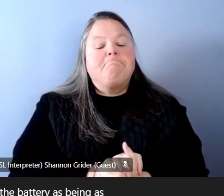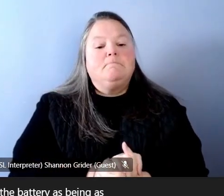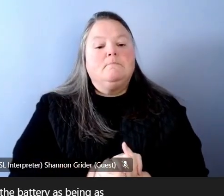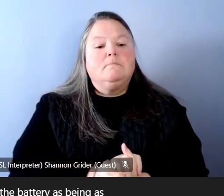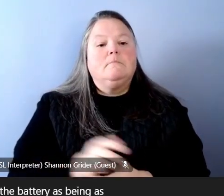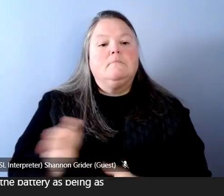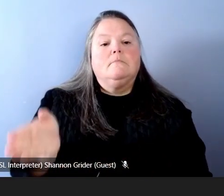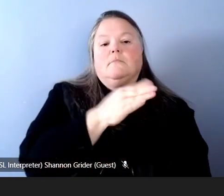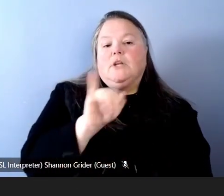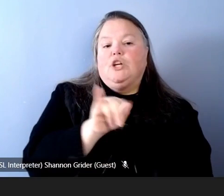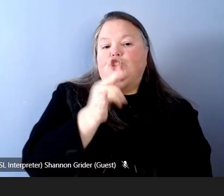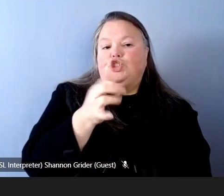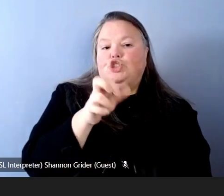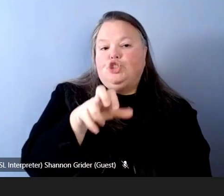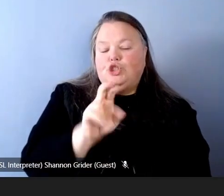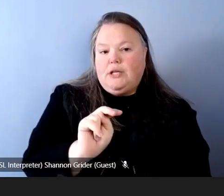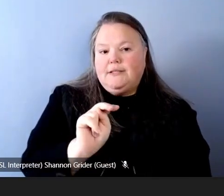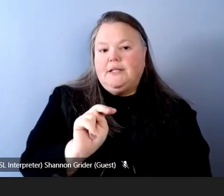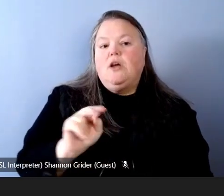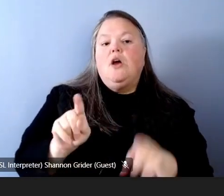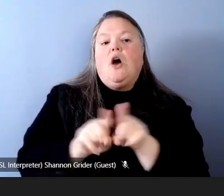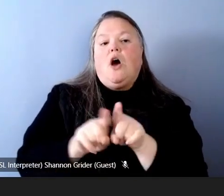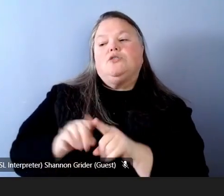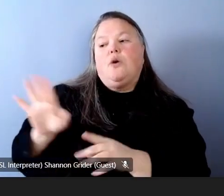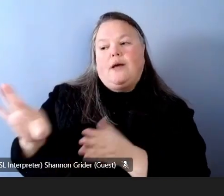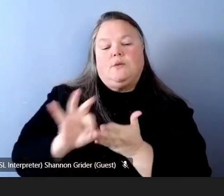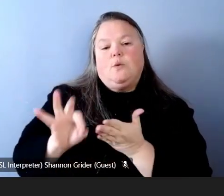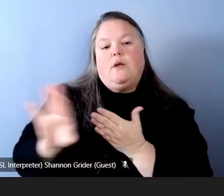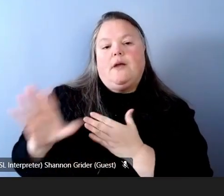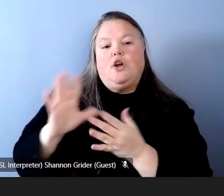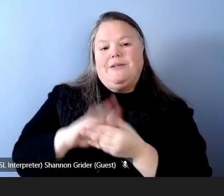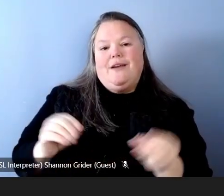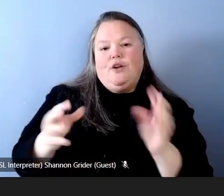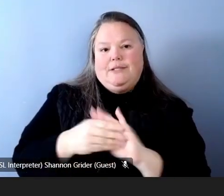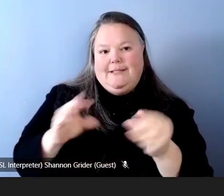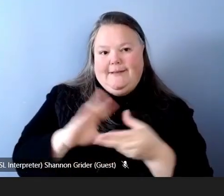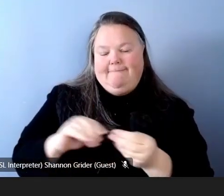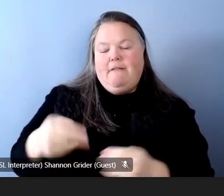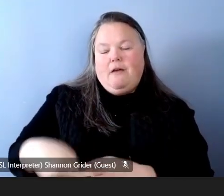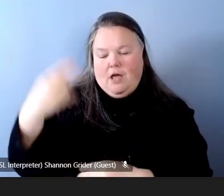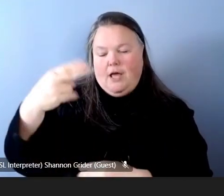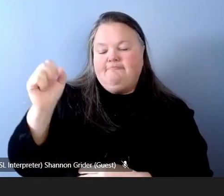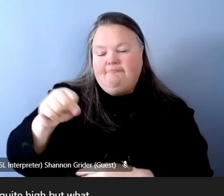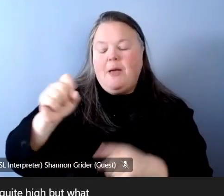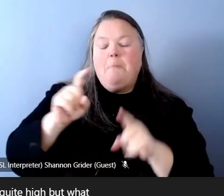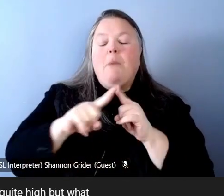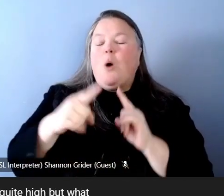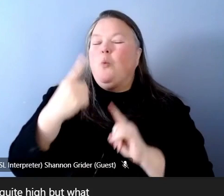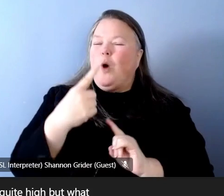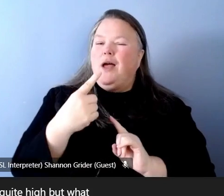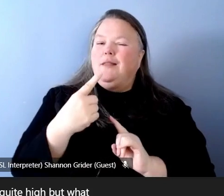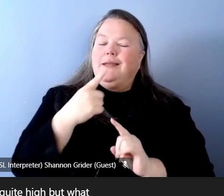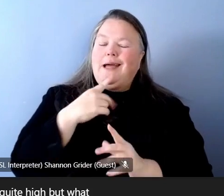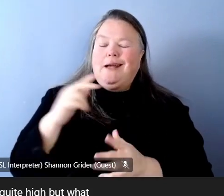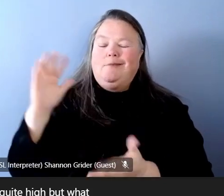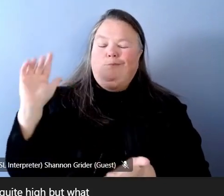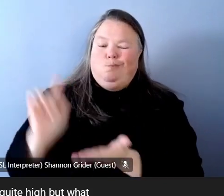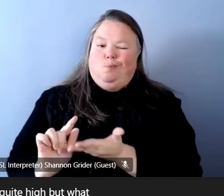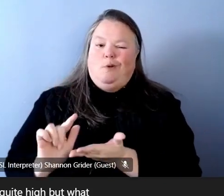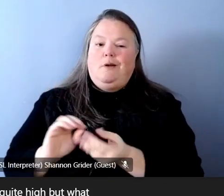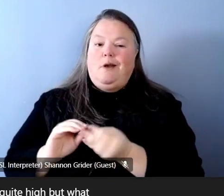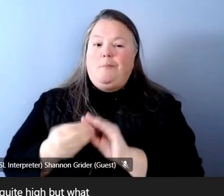I also ranked number three's narrative quite high, but what kind of took me away from number three was